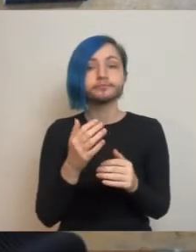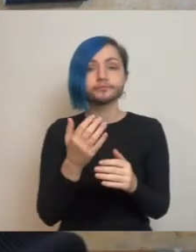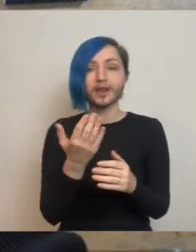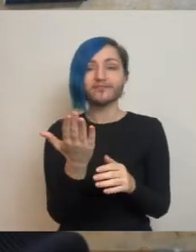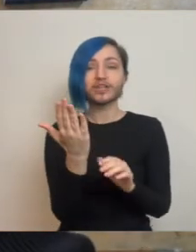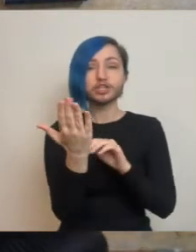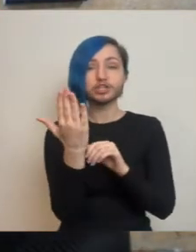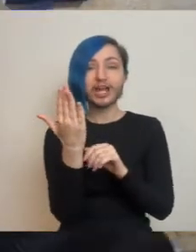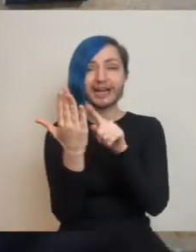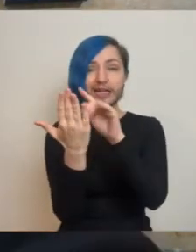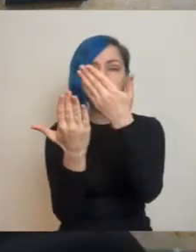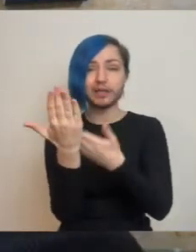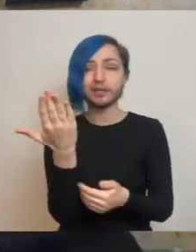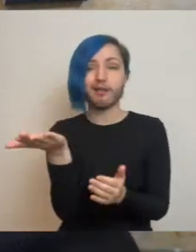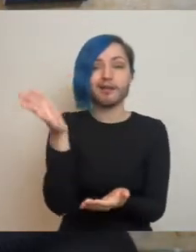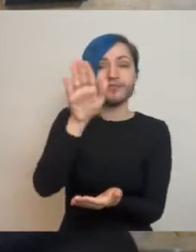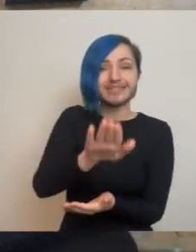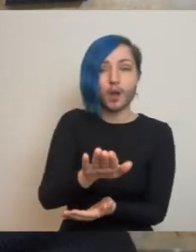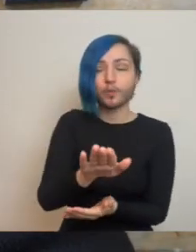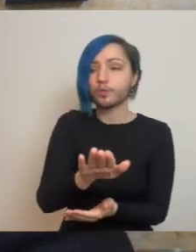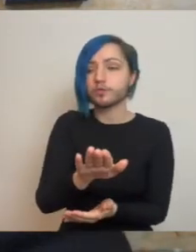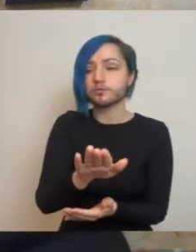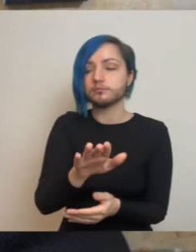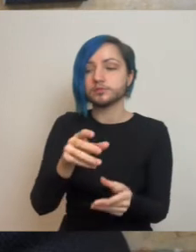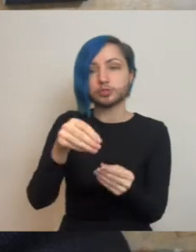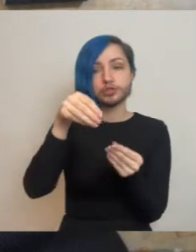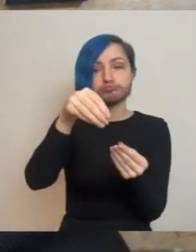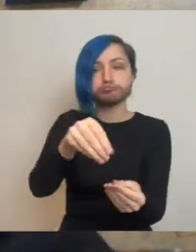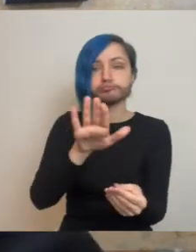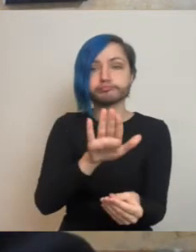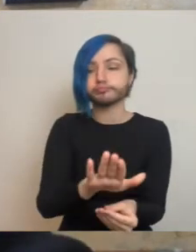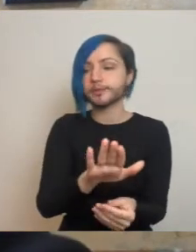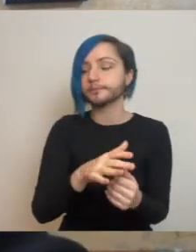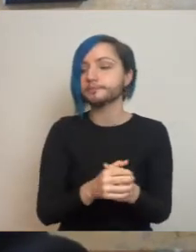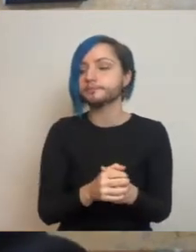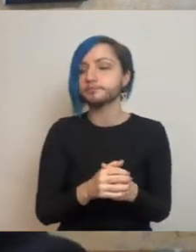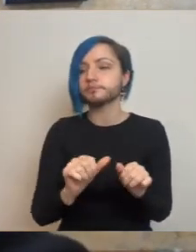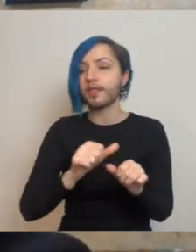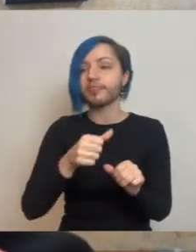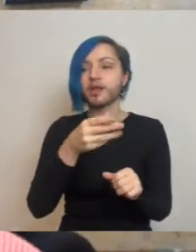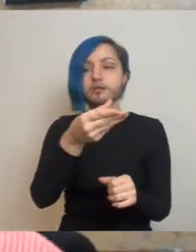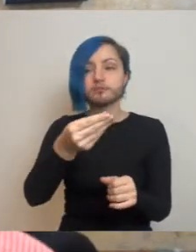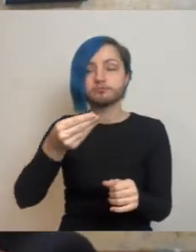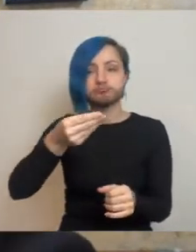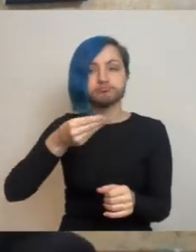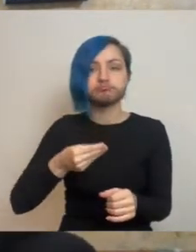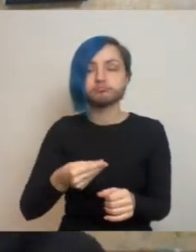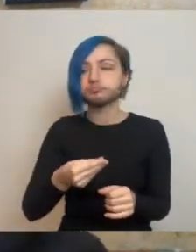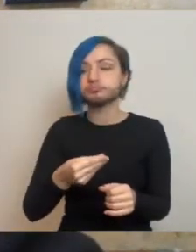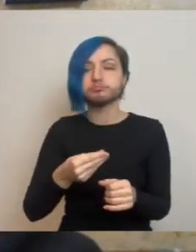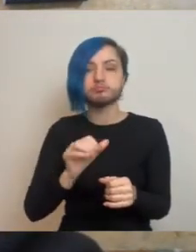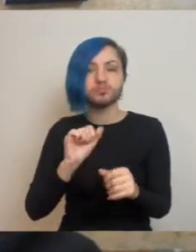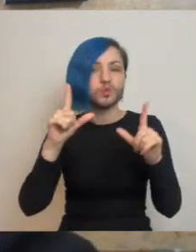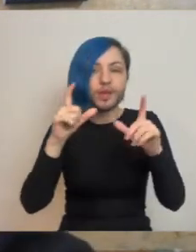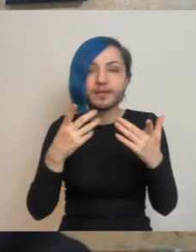down, and you just place the carbon paper like this, and then you take an image